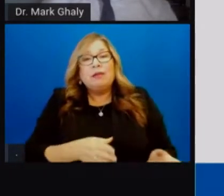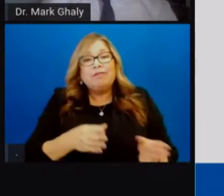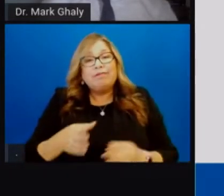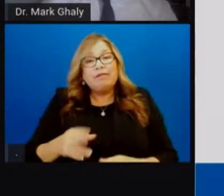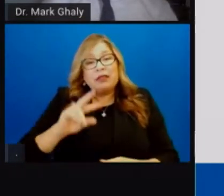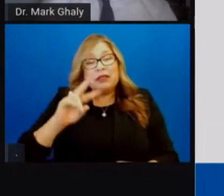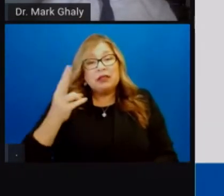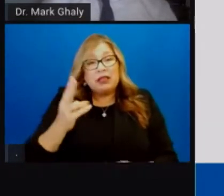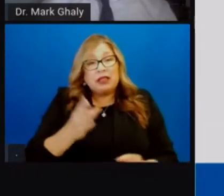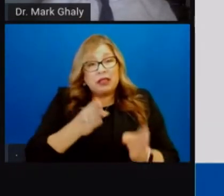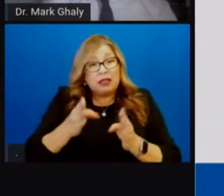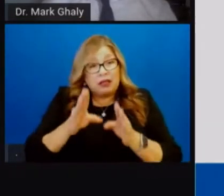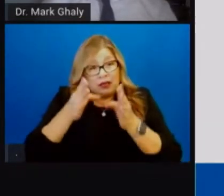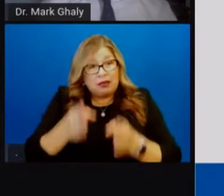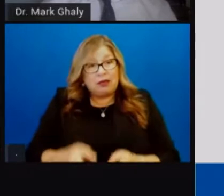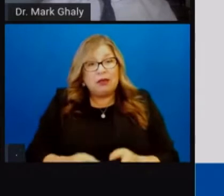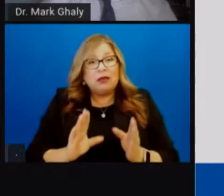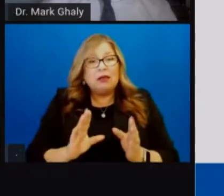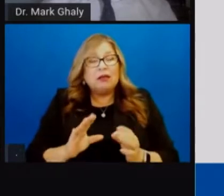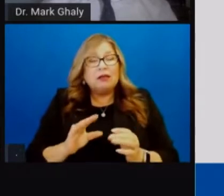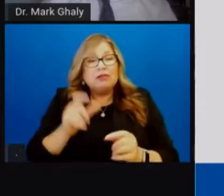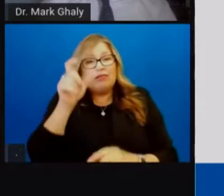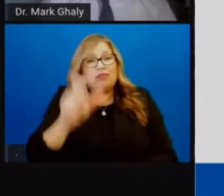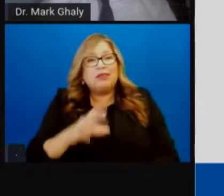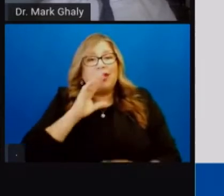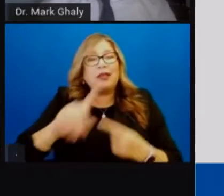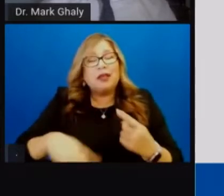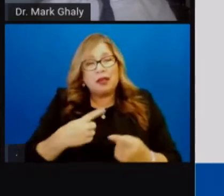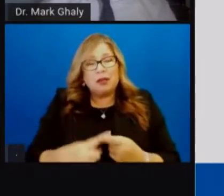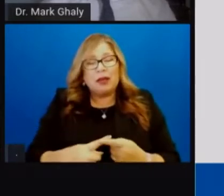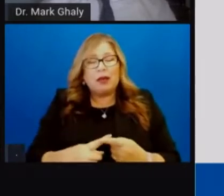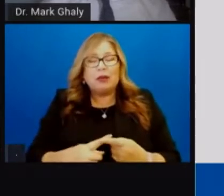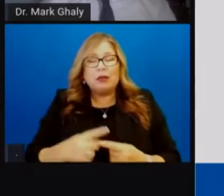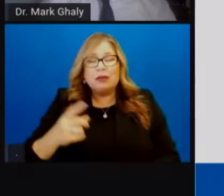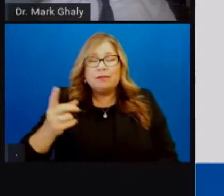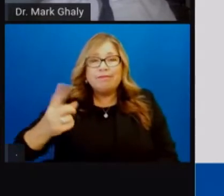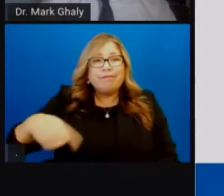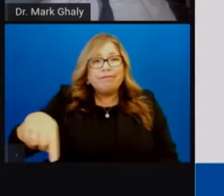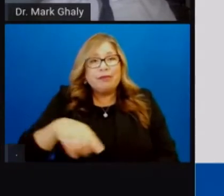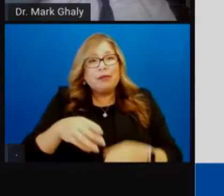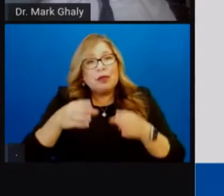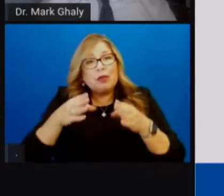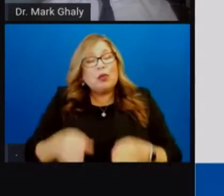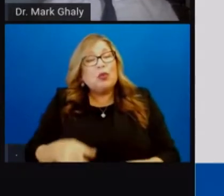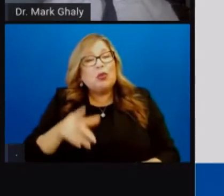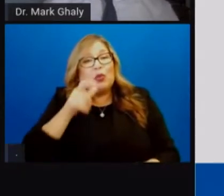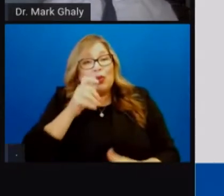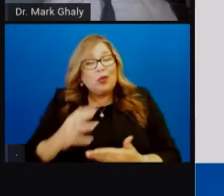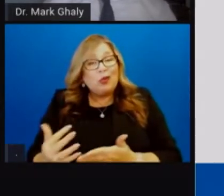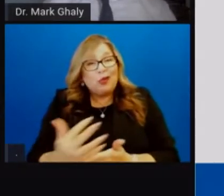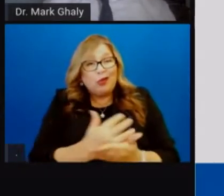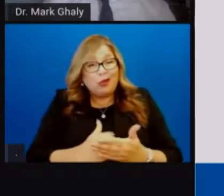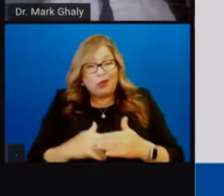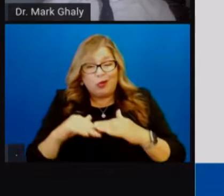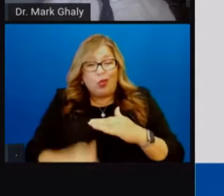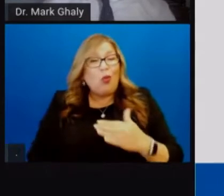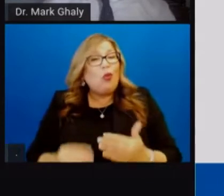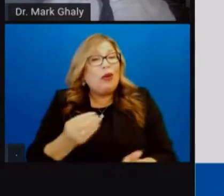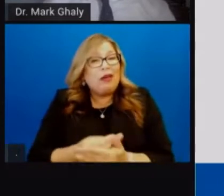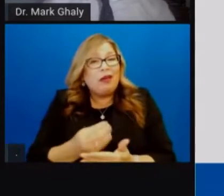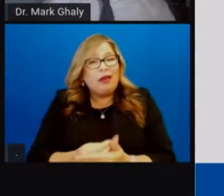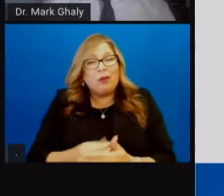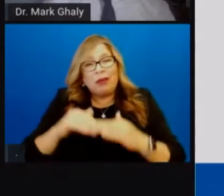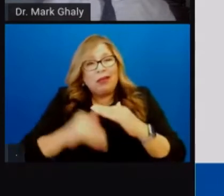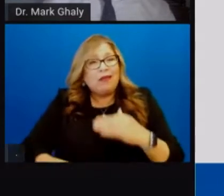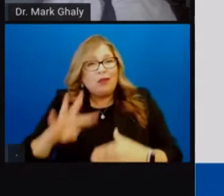here, we know that 24% higher than the statewide average for cases for lower income communities